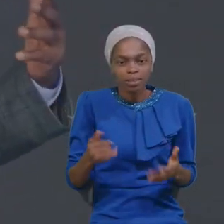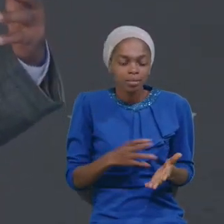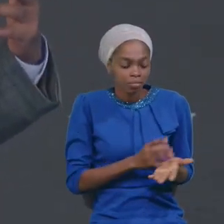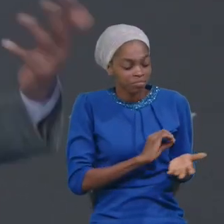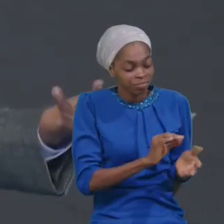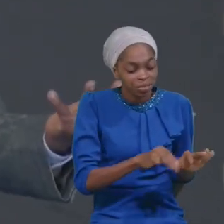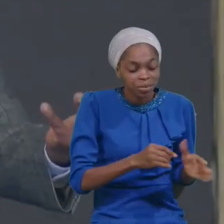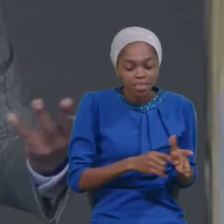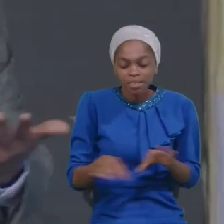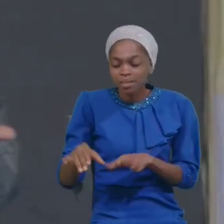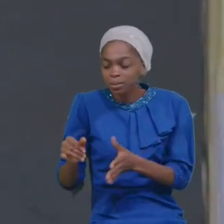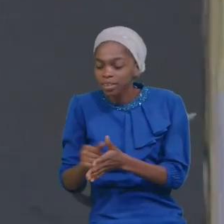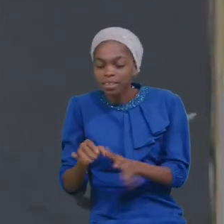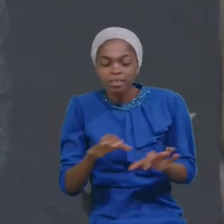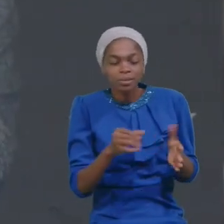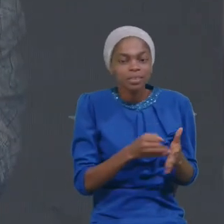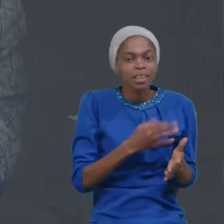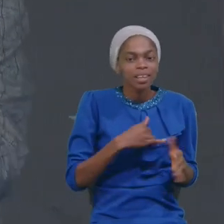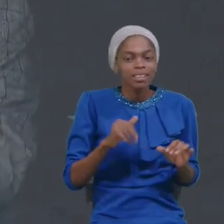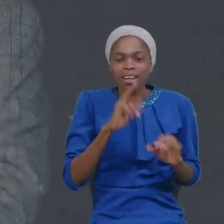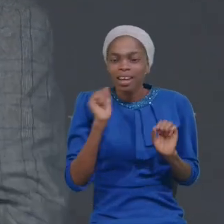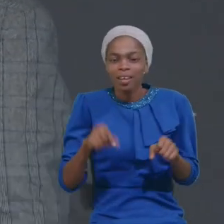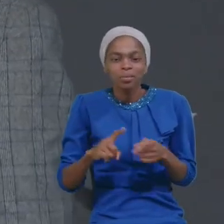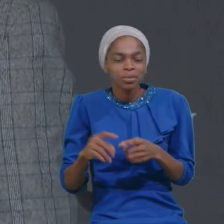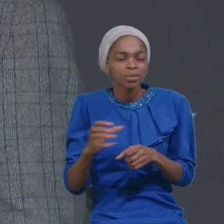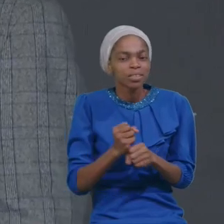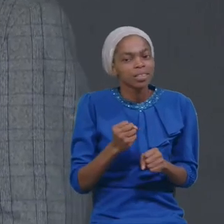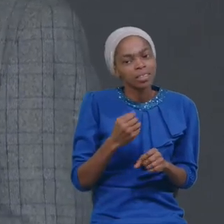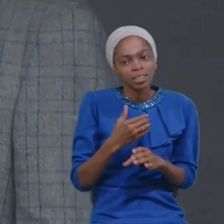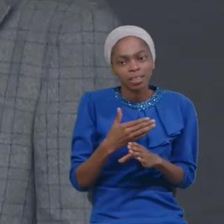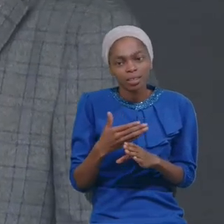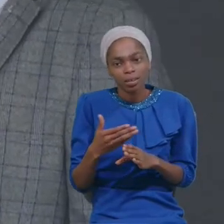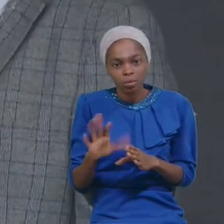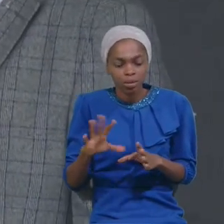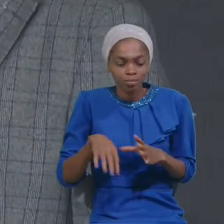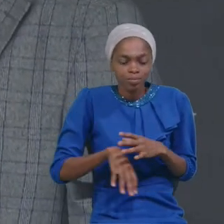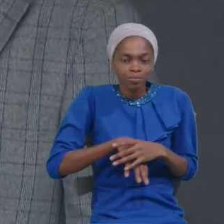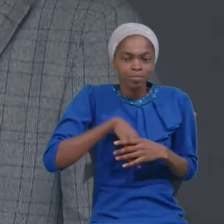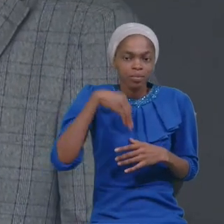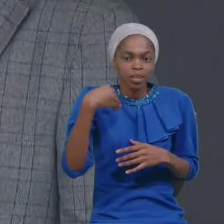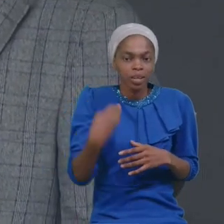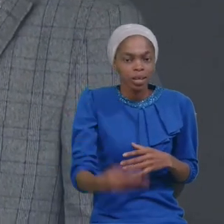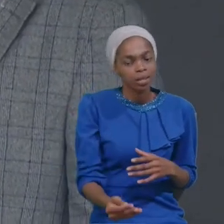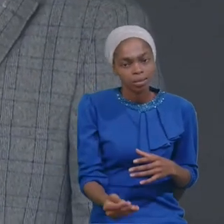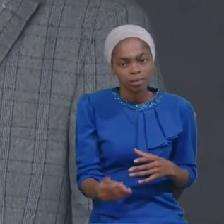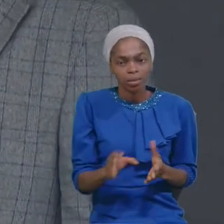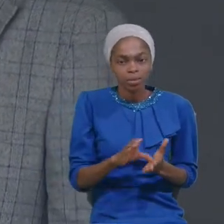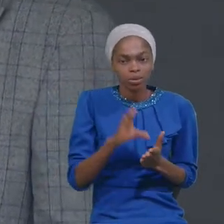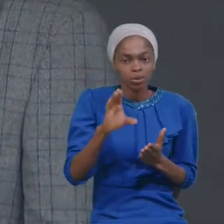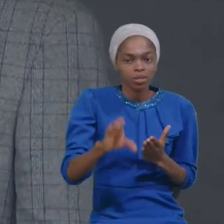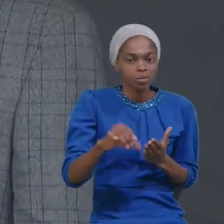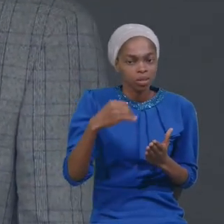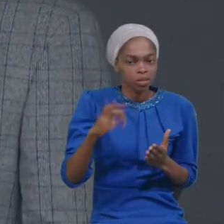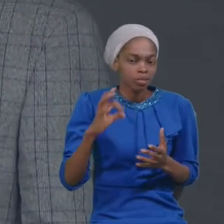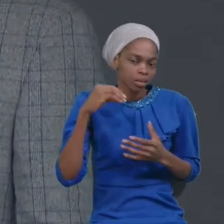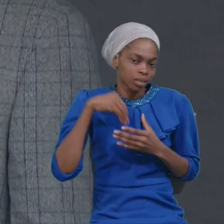outward consequence of the inner hurt. But the inner hurt, the rejection, the loneliness